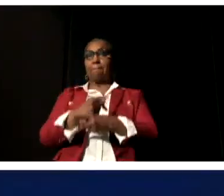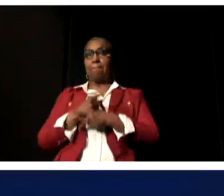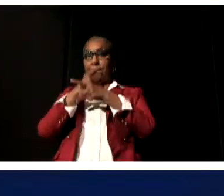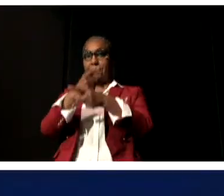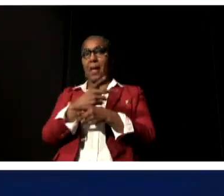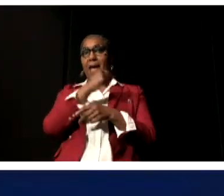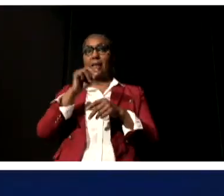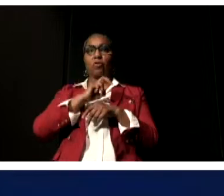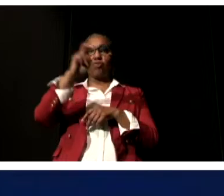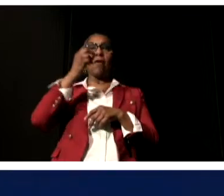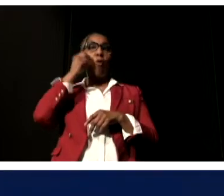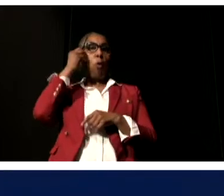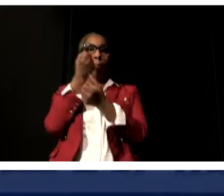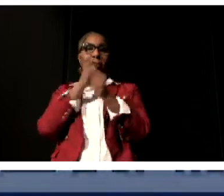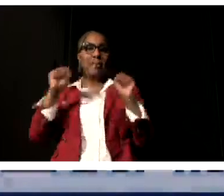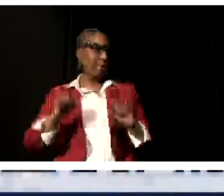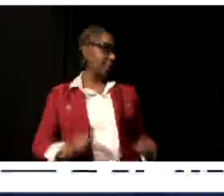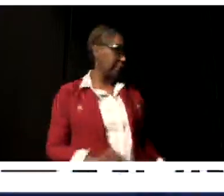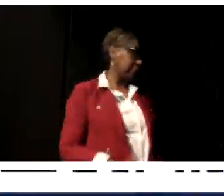safely.